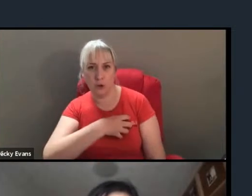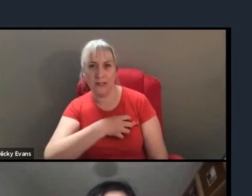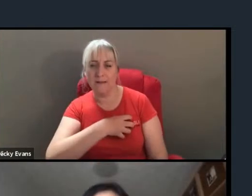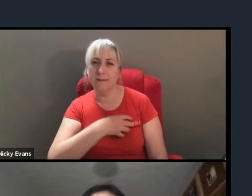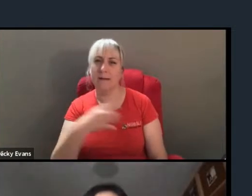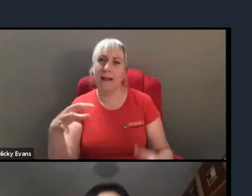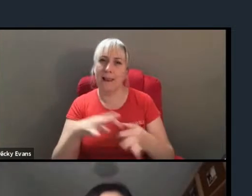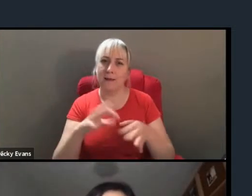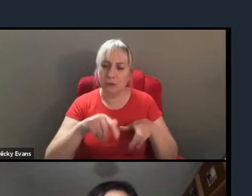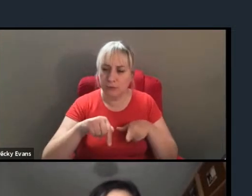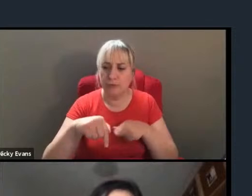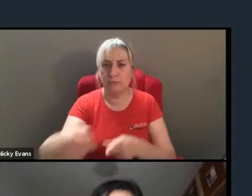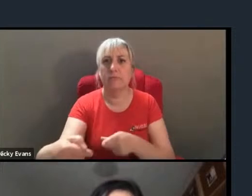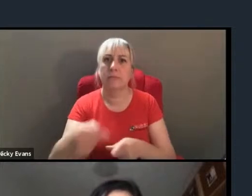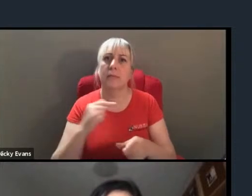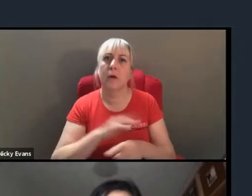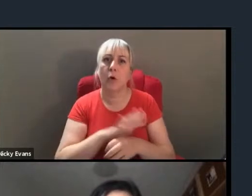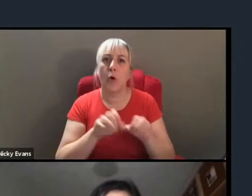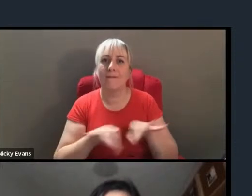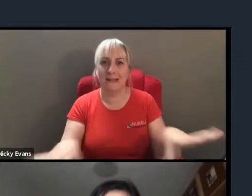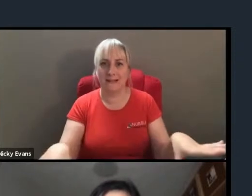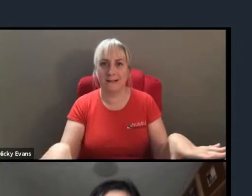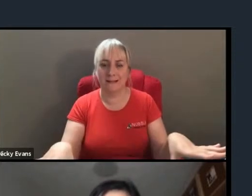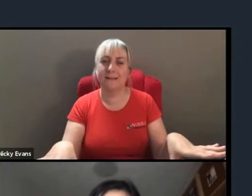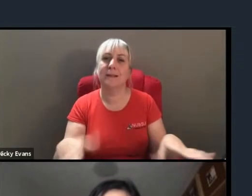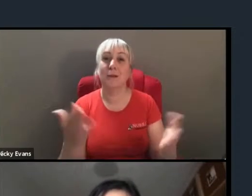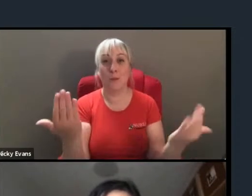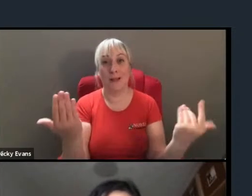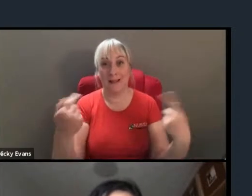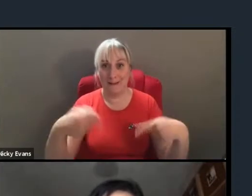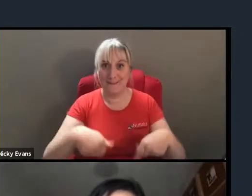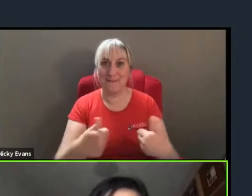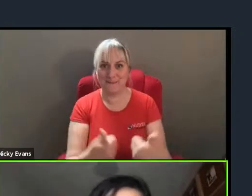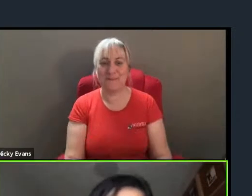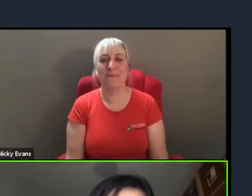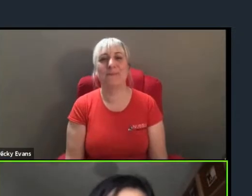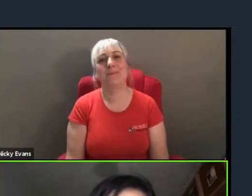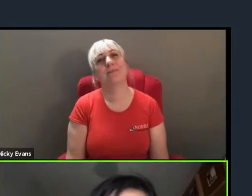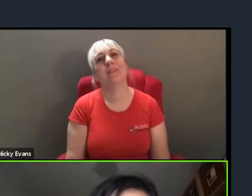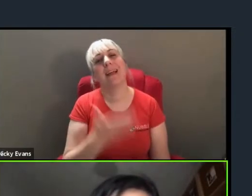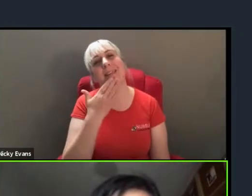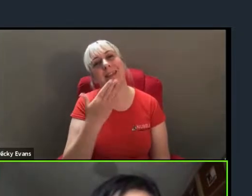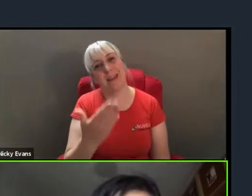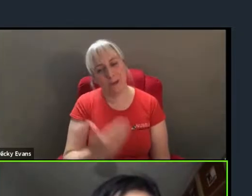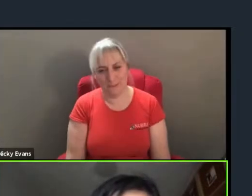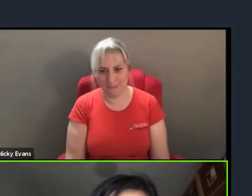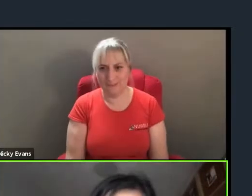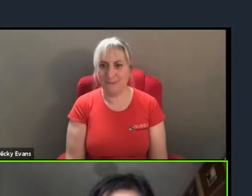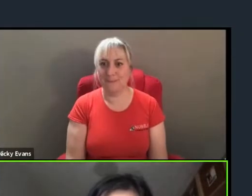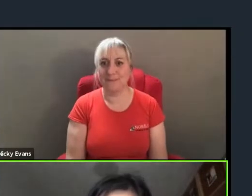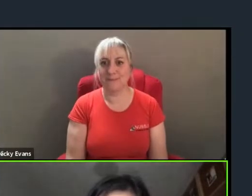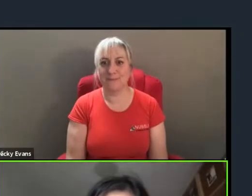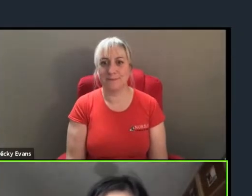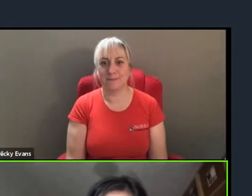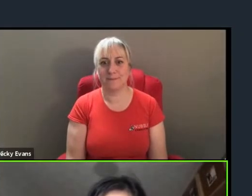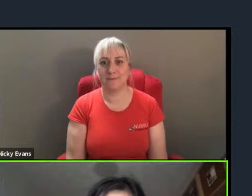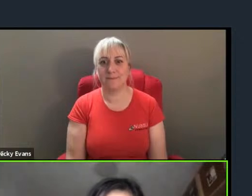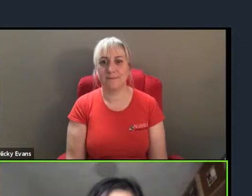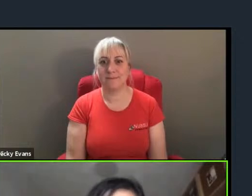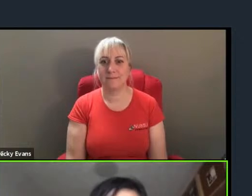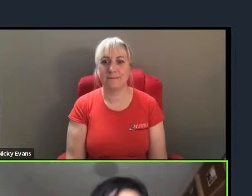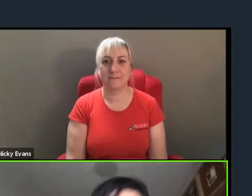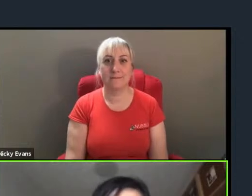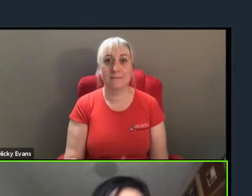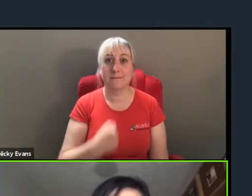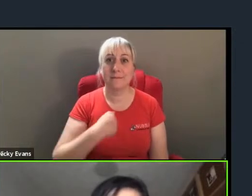COVID. Deepti, it's great to see you again. You're very welcome. Thanks for having me. Can I